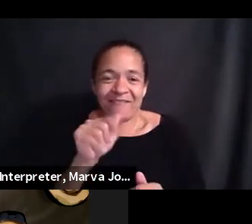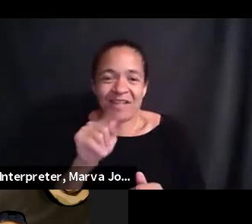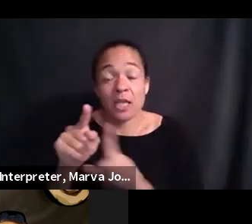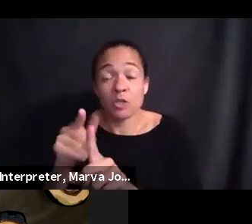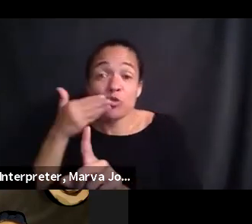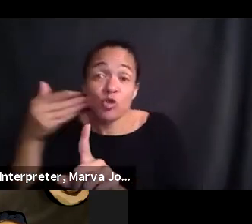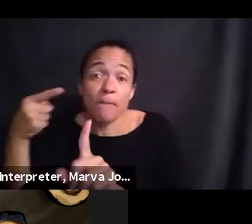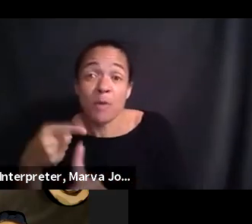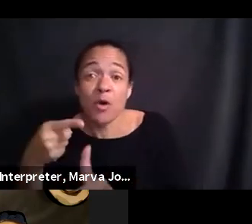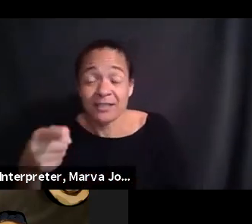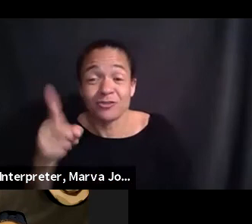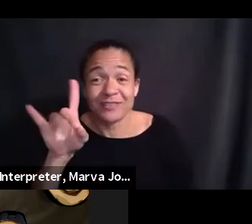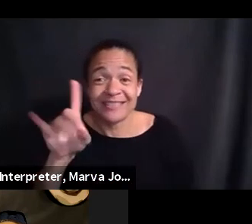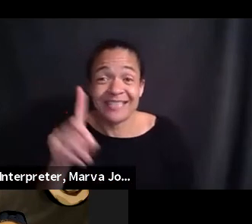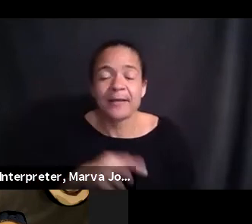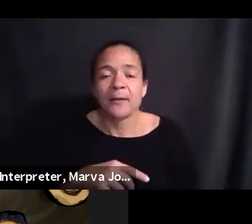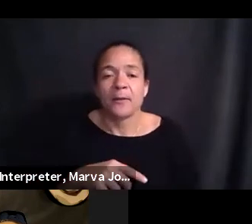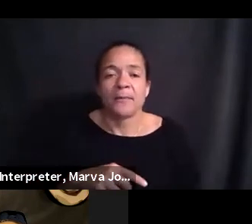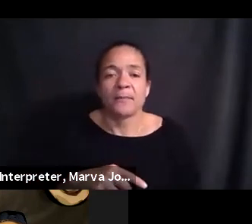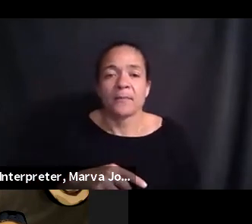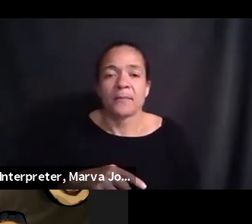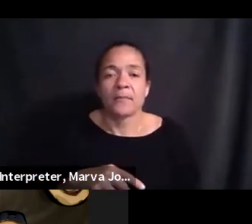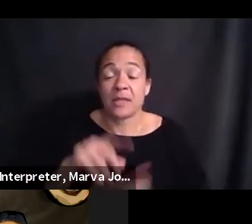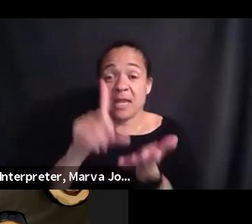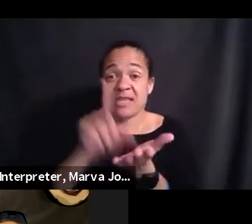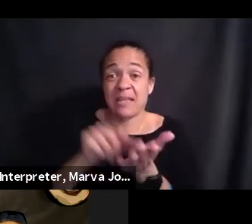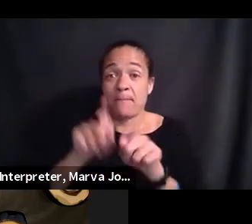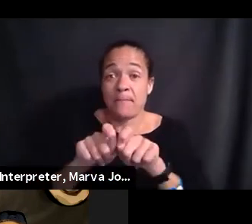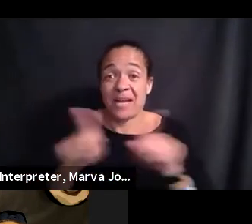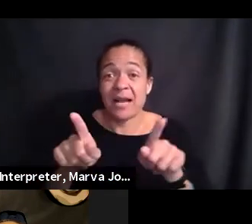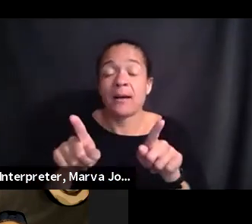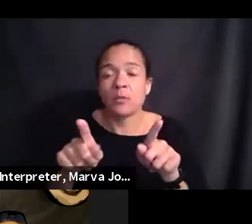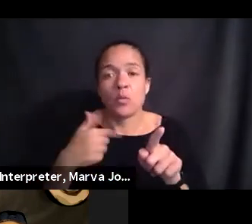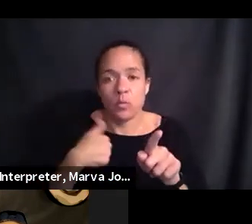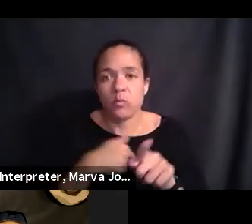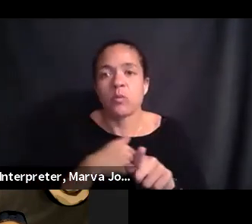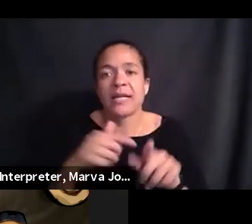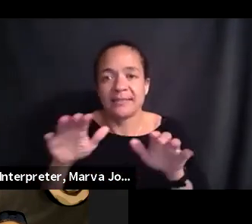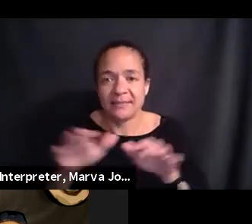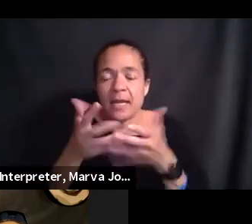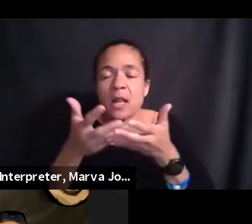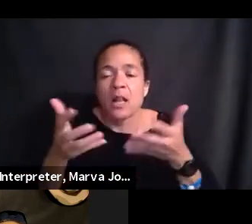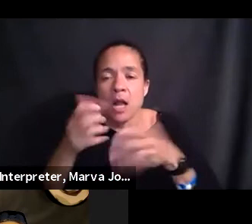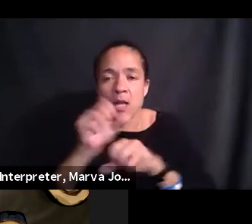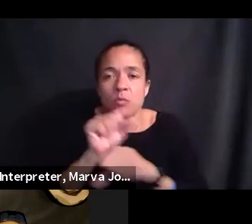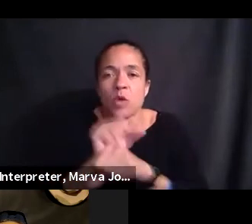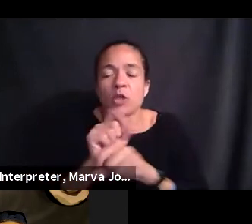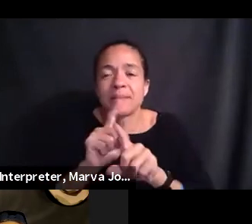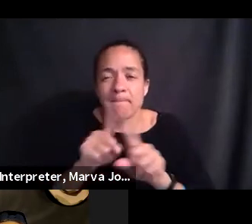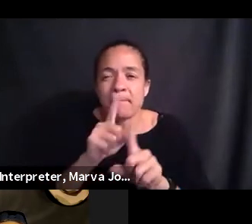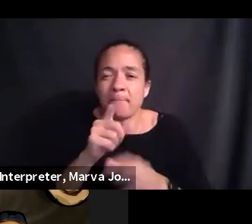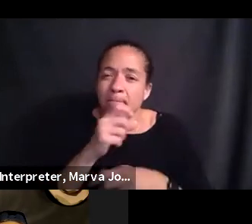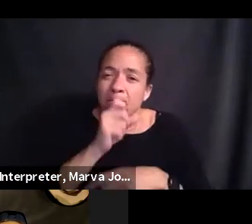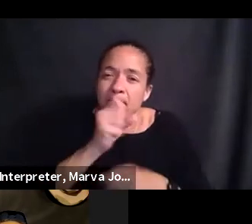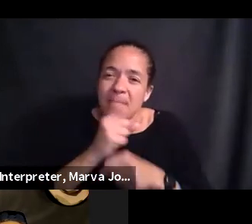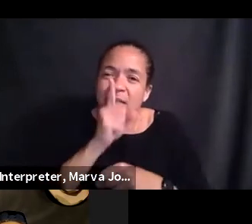point. When we had the publication, a lot of work went into making sure we were paying attention to the